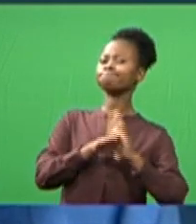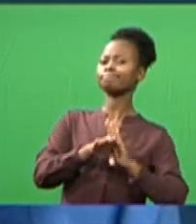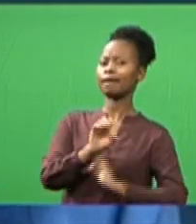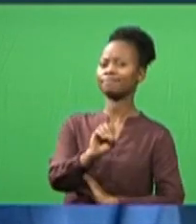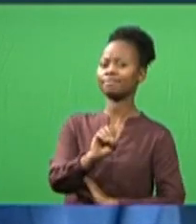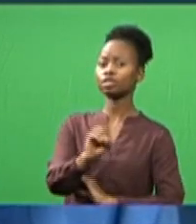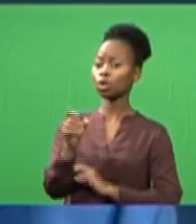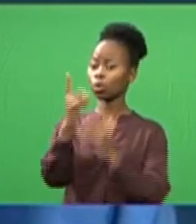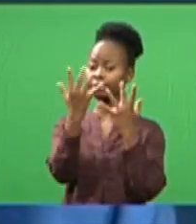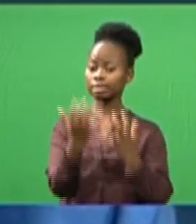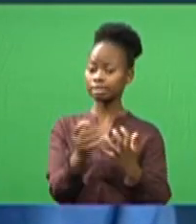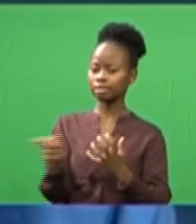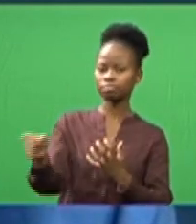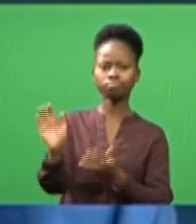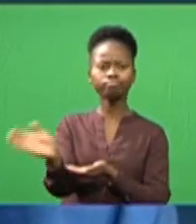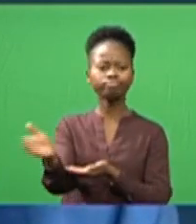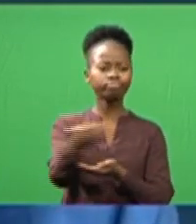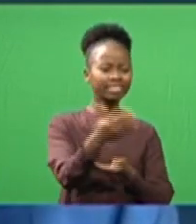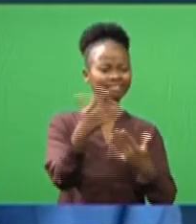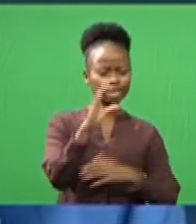data has shown.